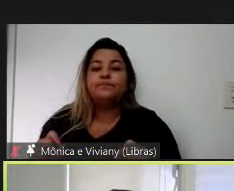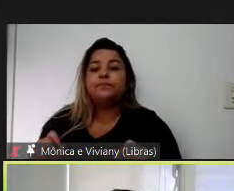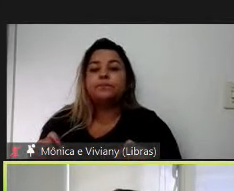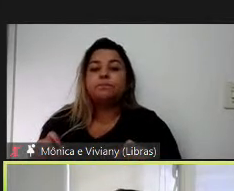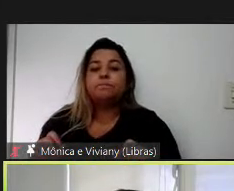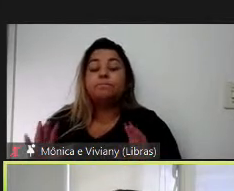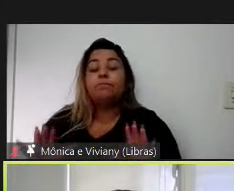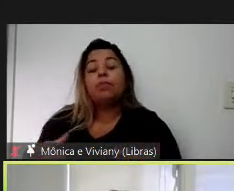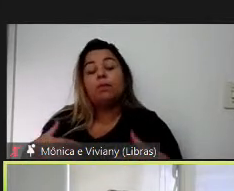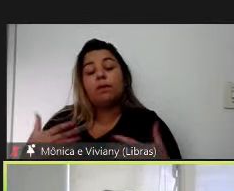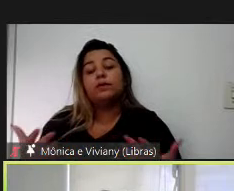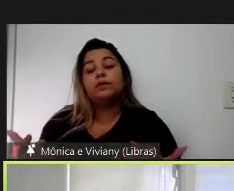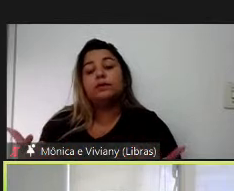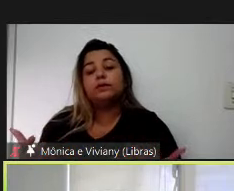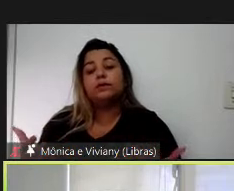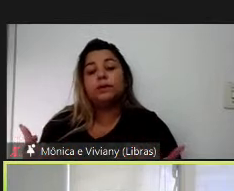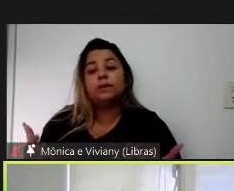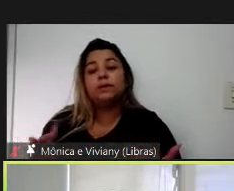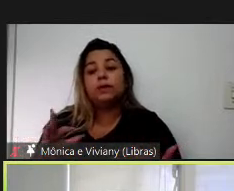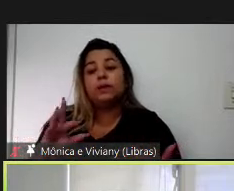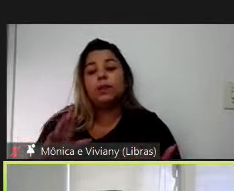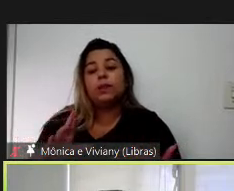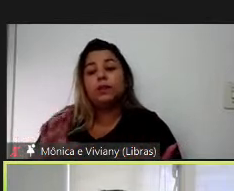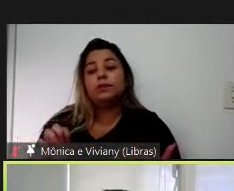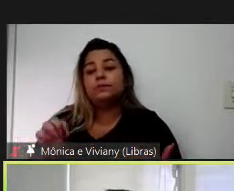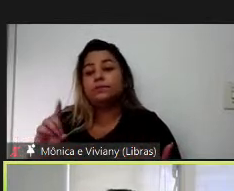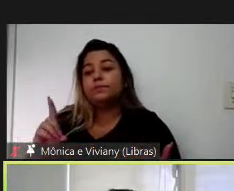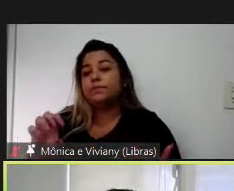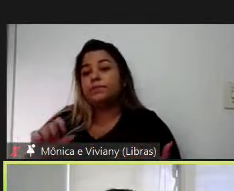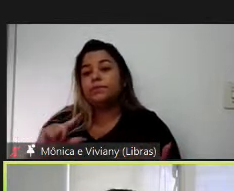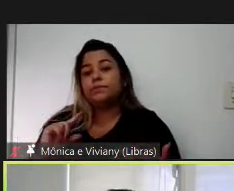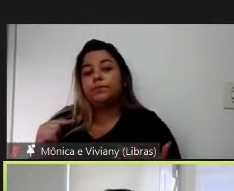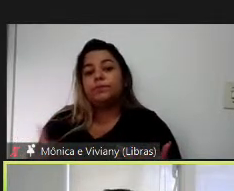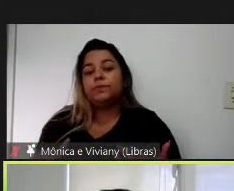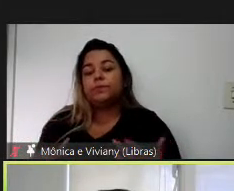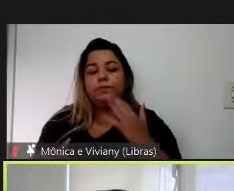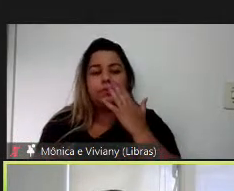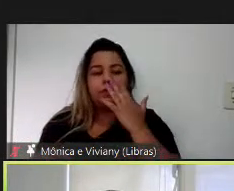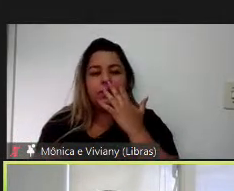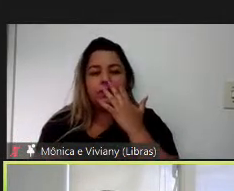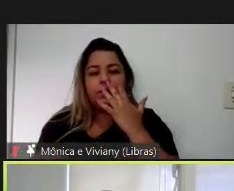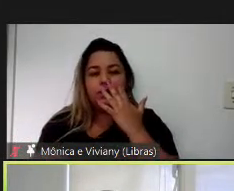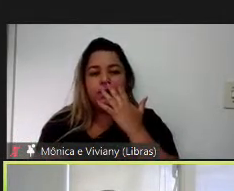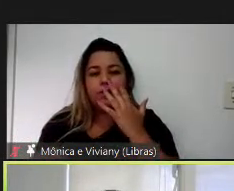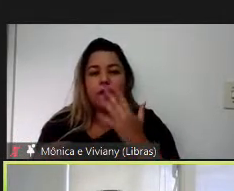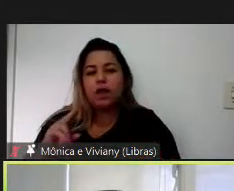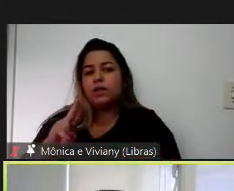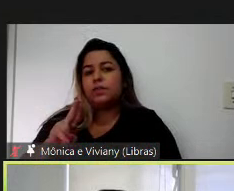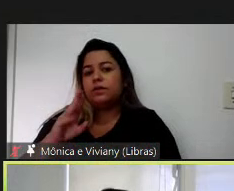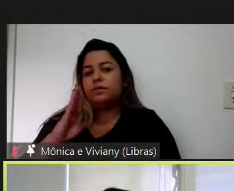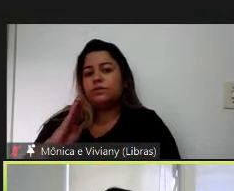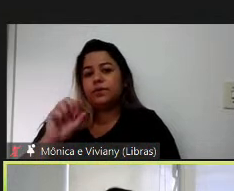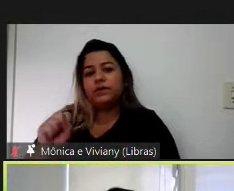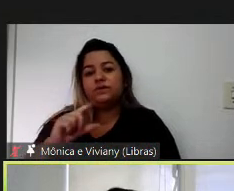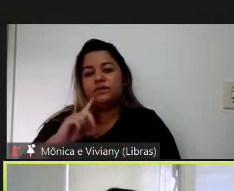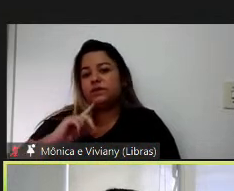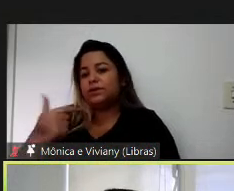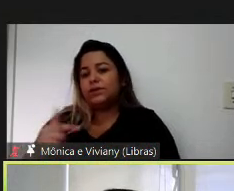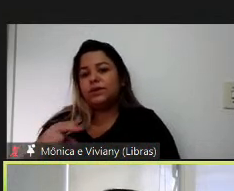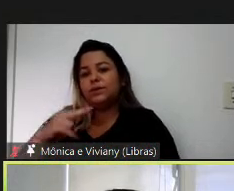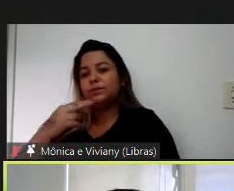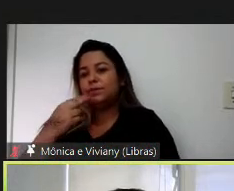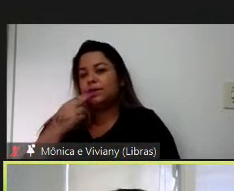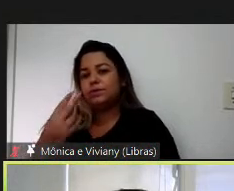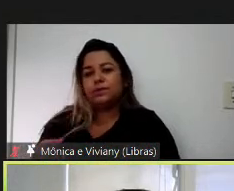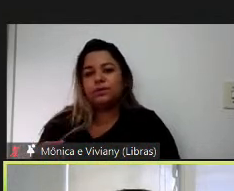Next one. Well, in the network, there's no dietitians. I think someone asked for it. I was also looking